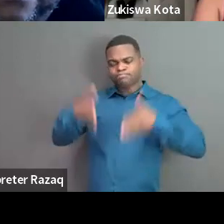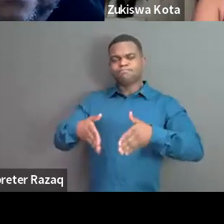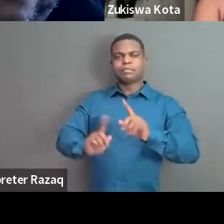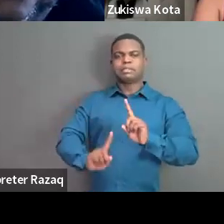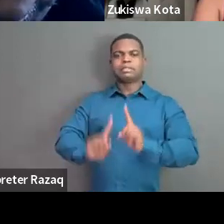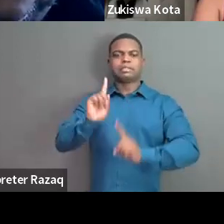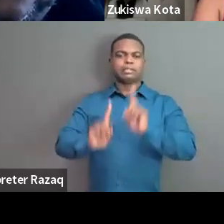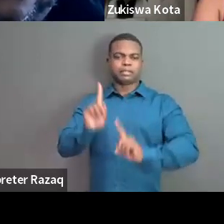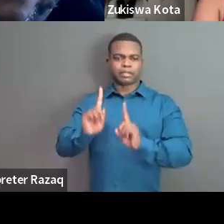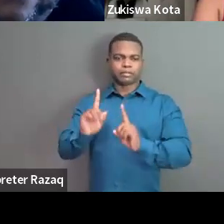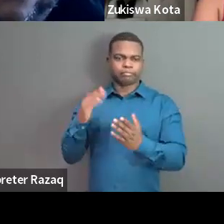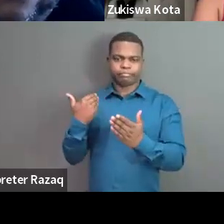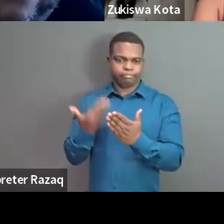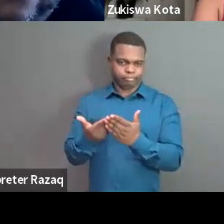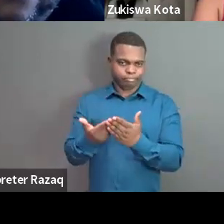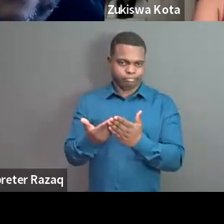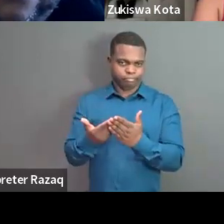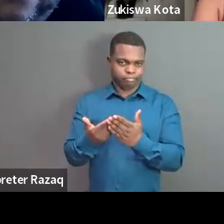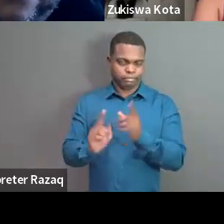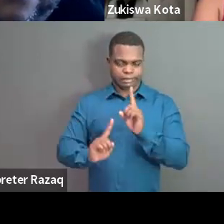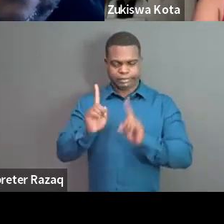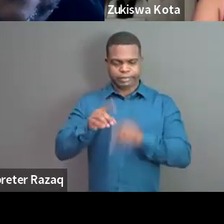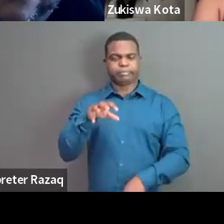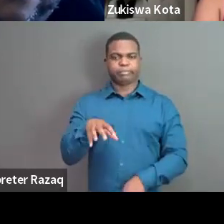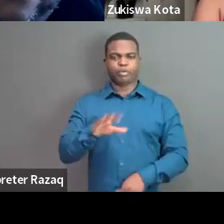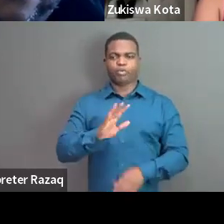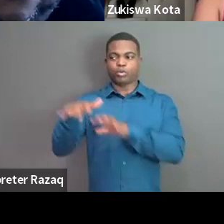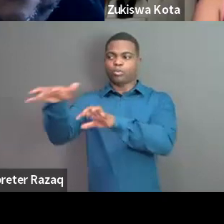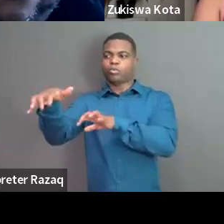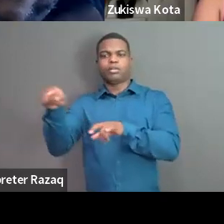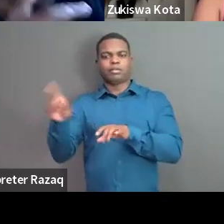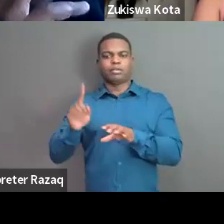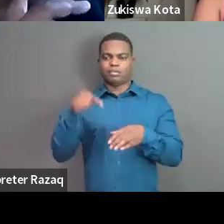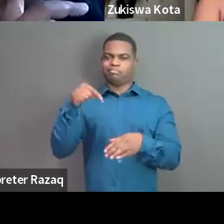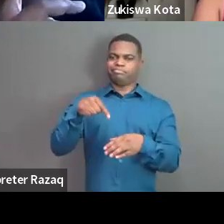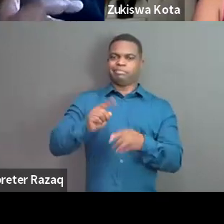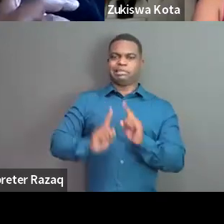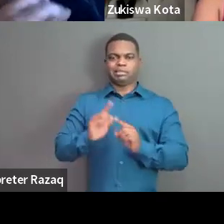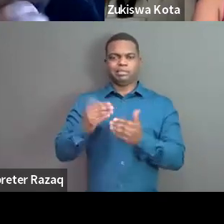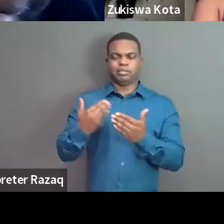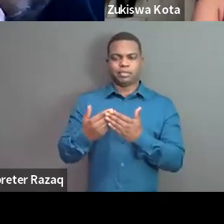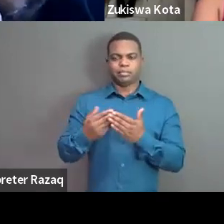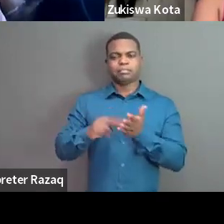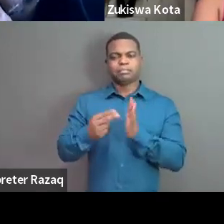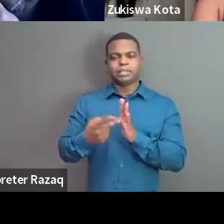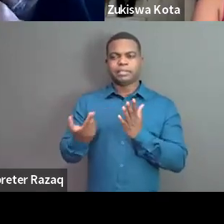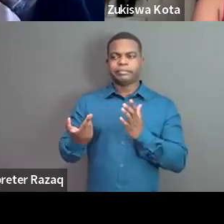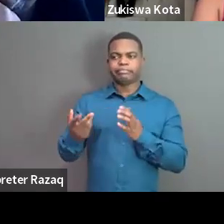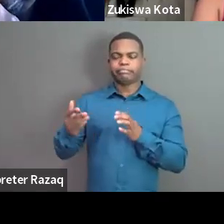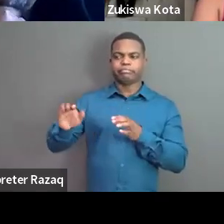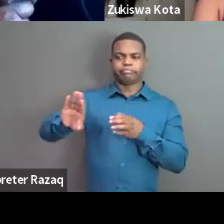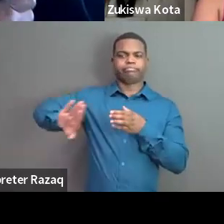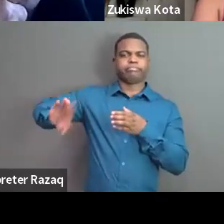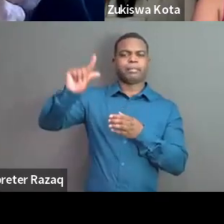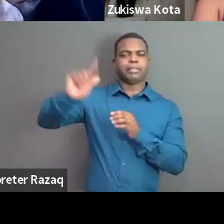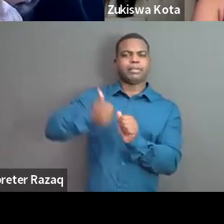left behind. And so that created a gap in access, but also in resources. And it's the